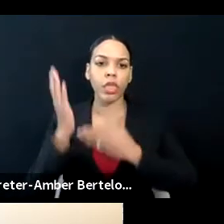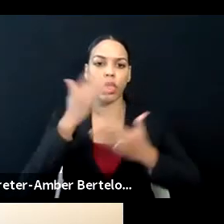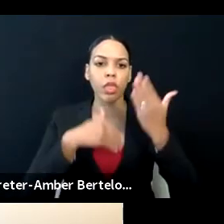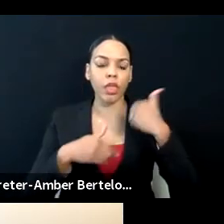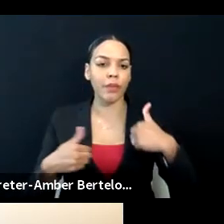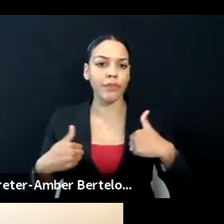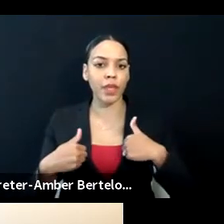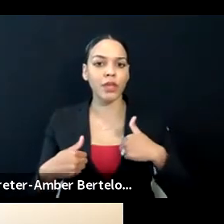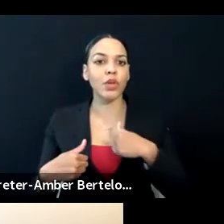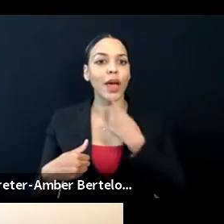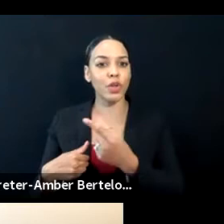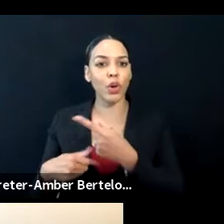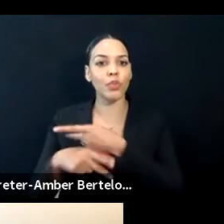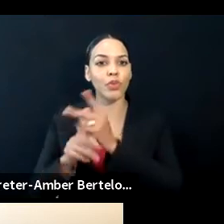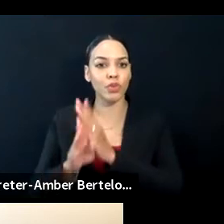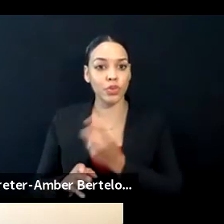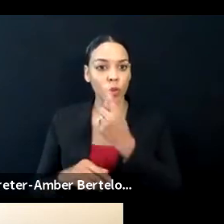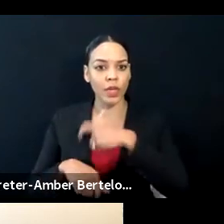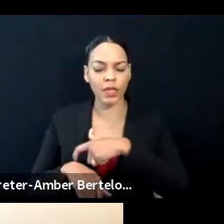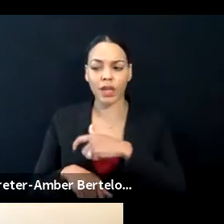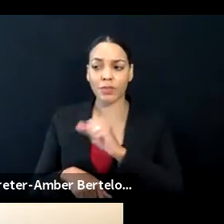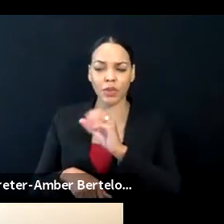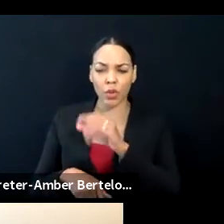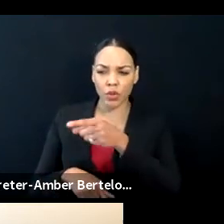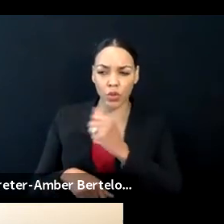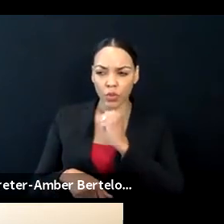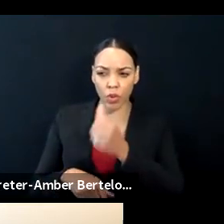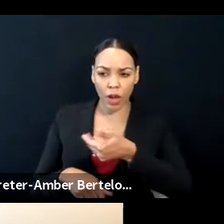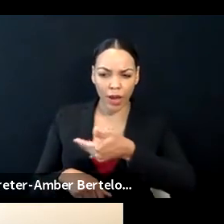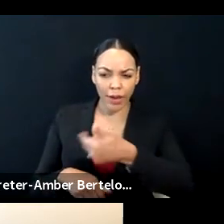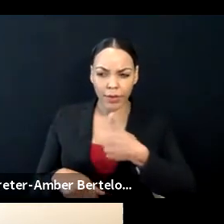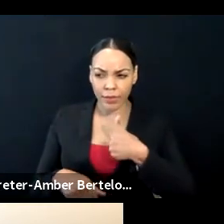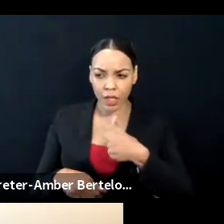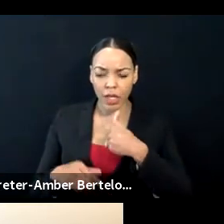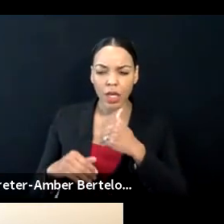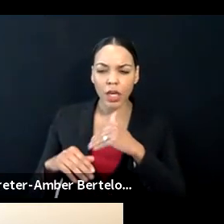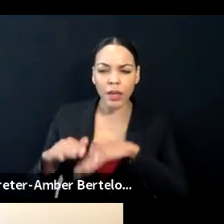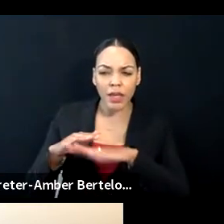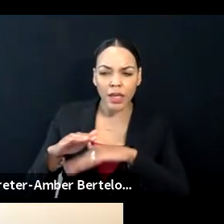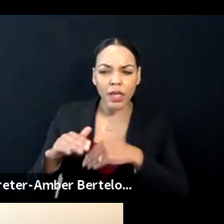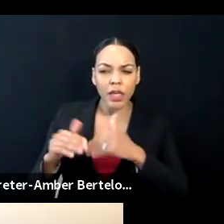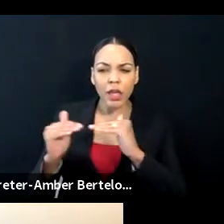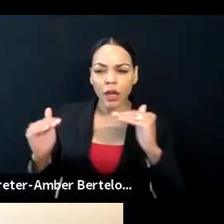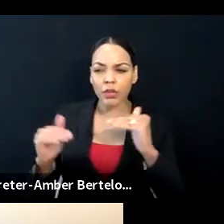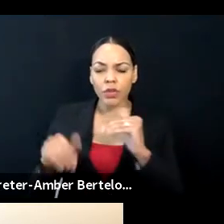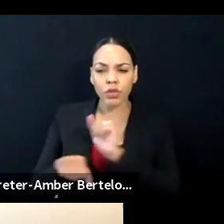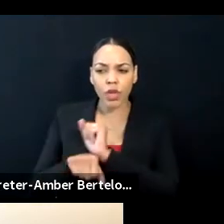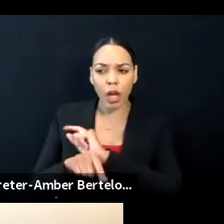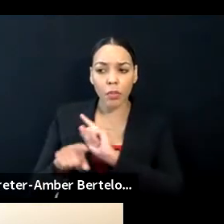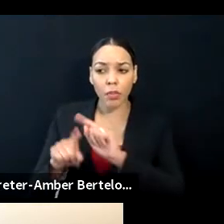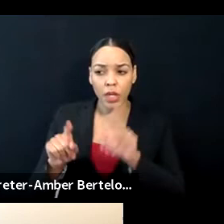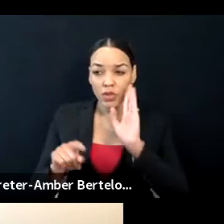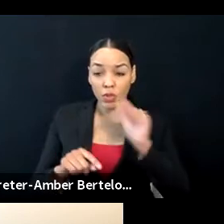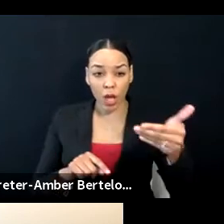so you won't give me this, you know, entry level job? Oh, no. I said, but you will give it to, you know, this person